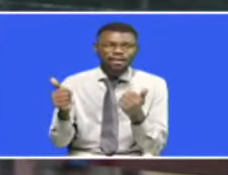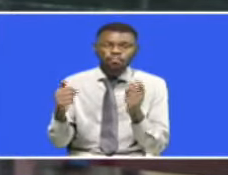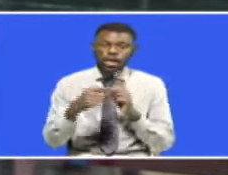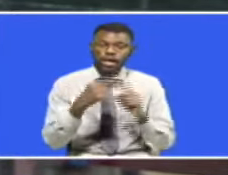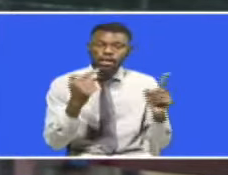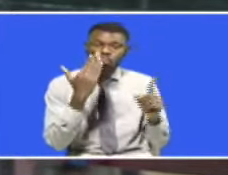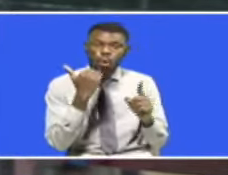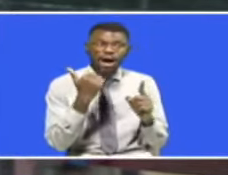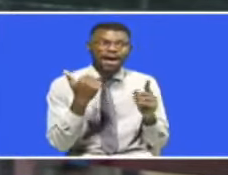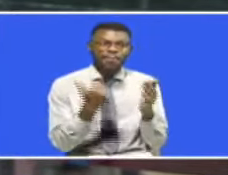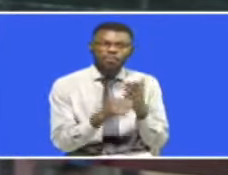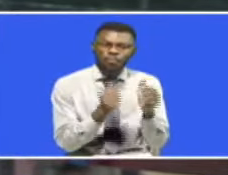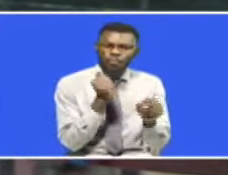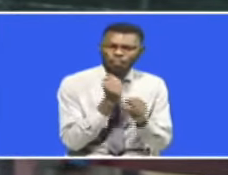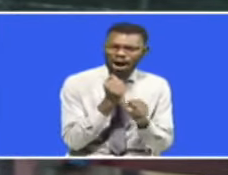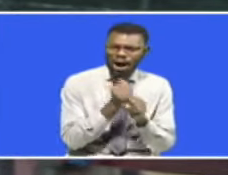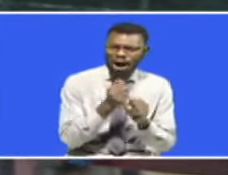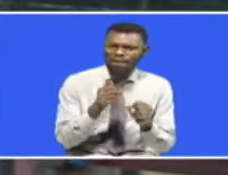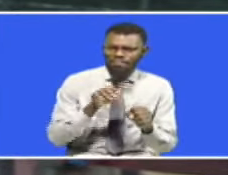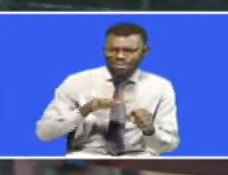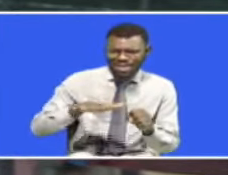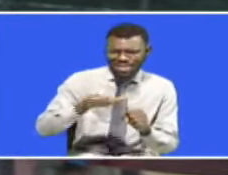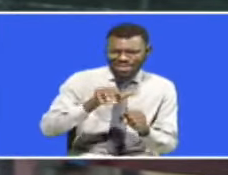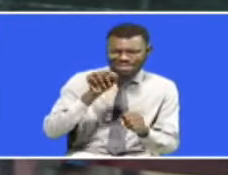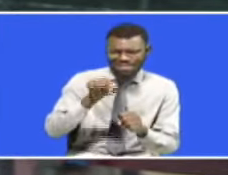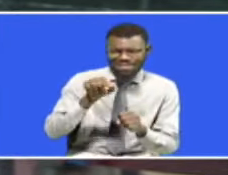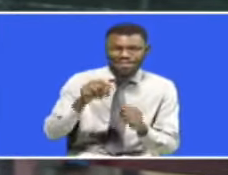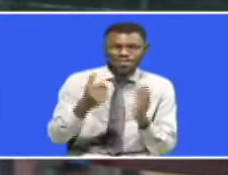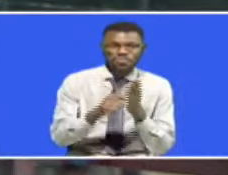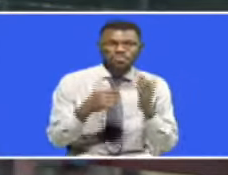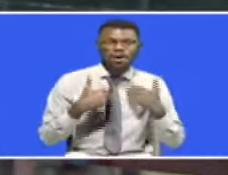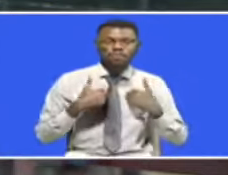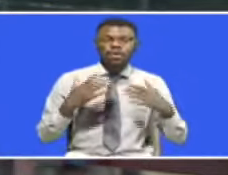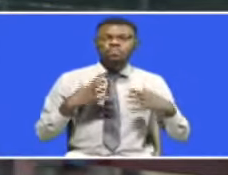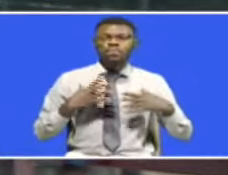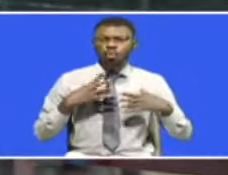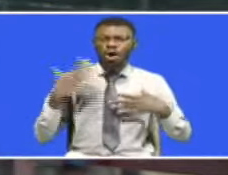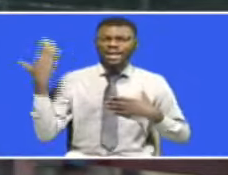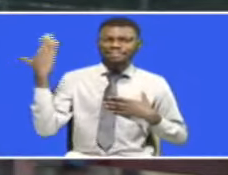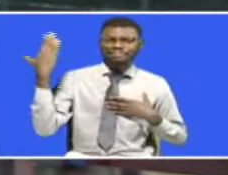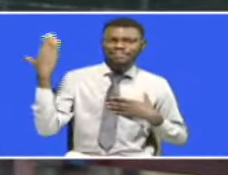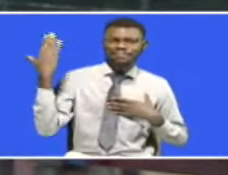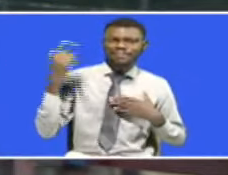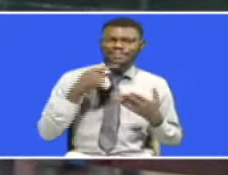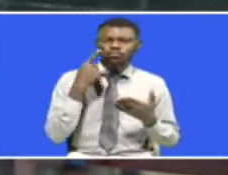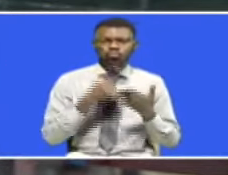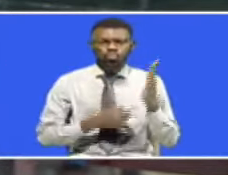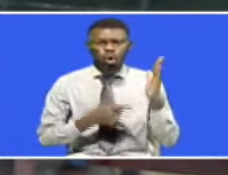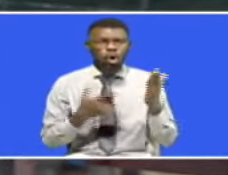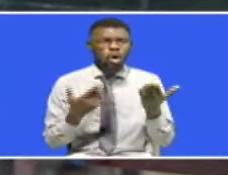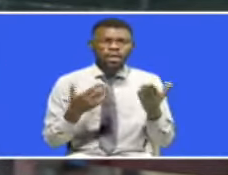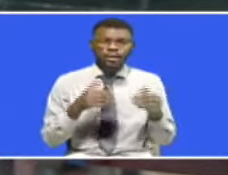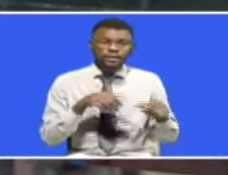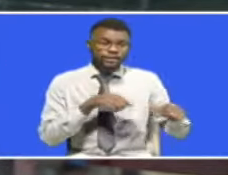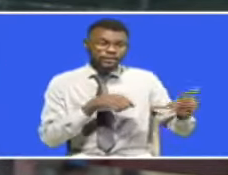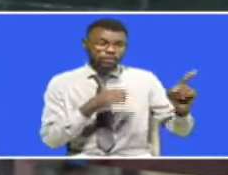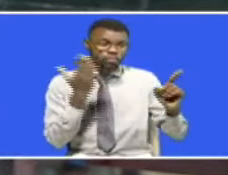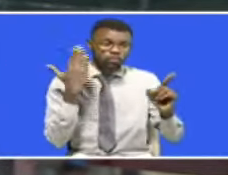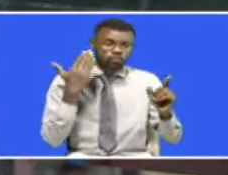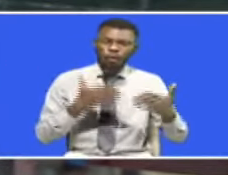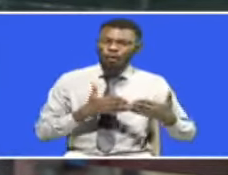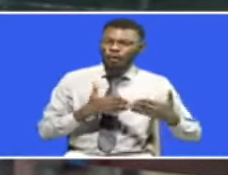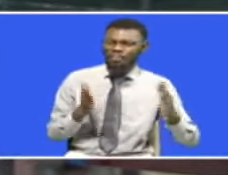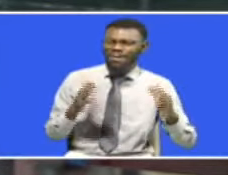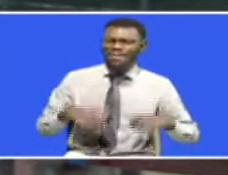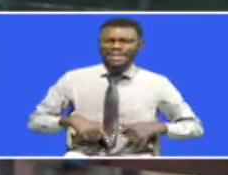to what they called work-related issues. Those who spoke during his burial said the deceased had expressed fear for his life after he was